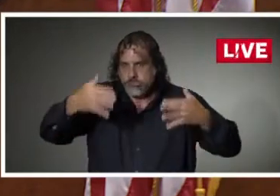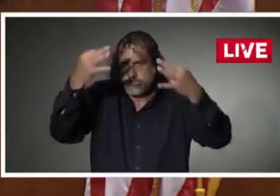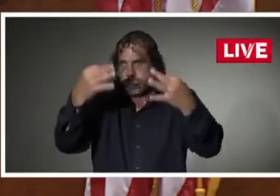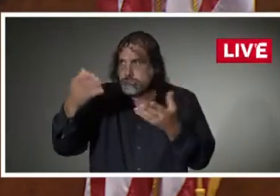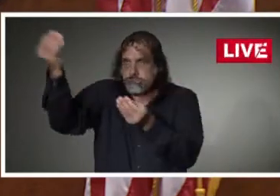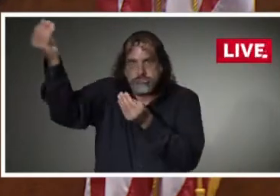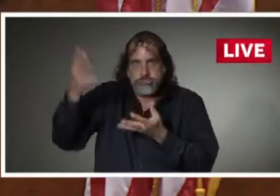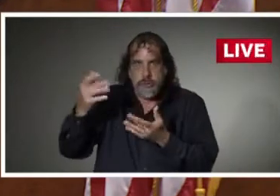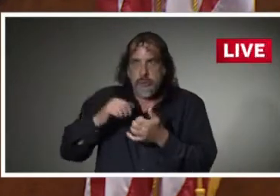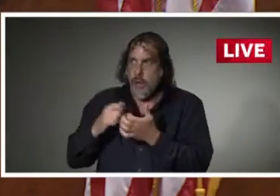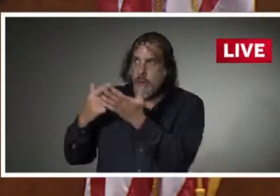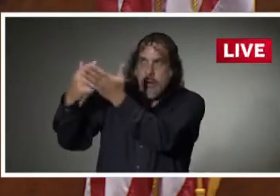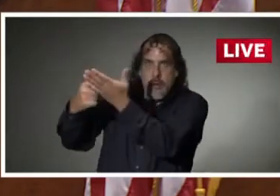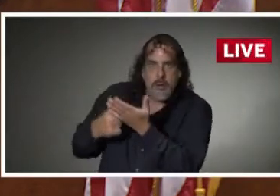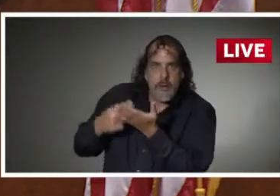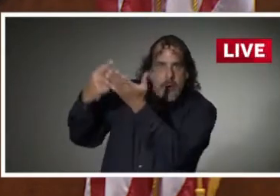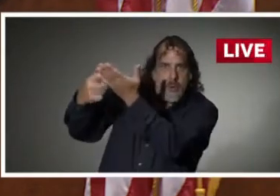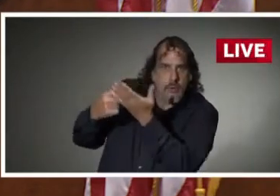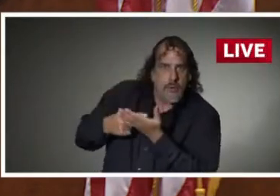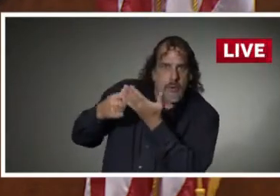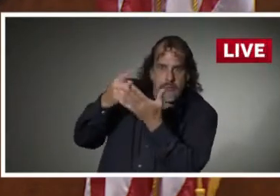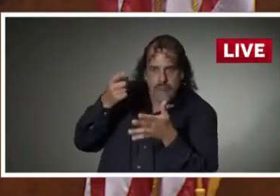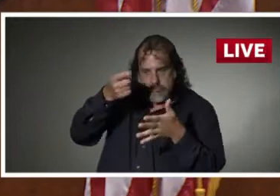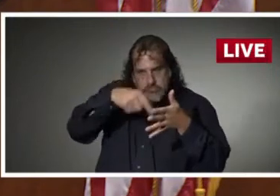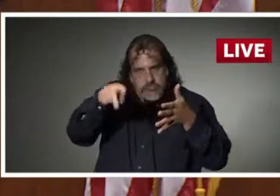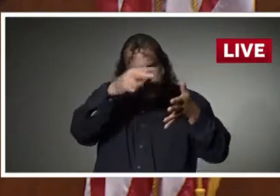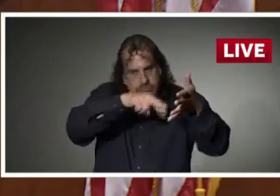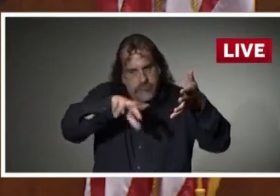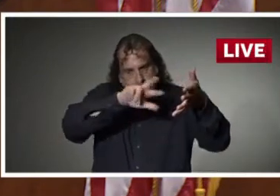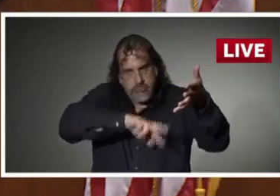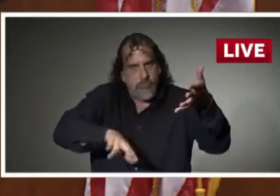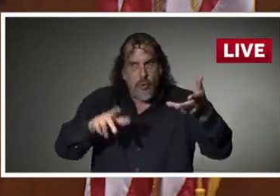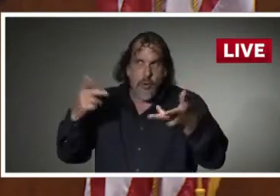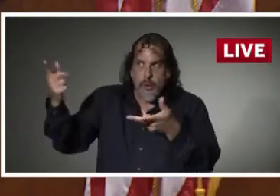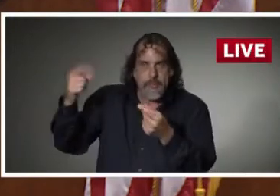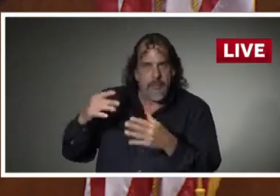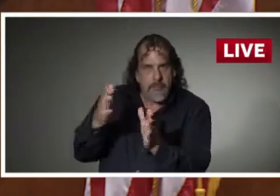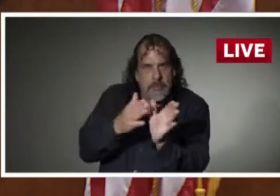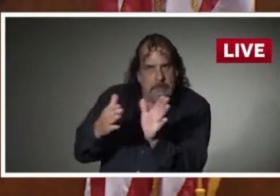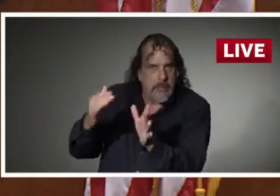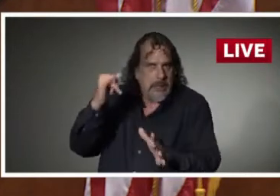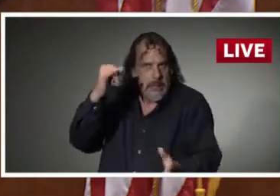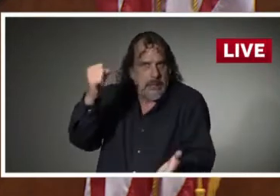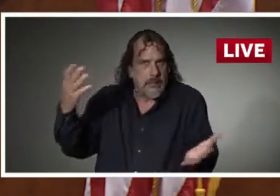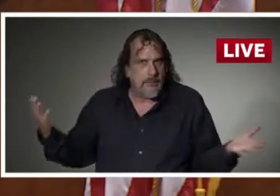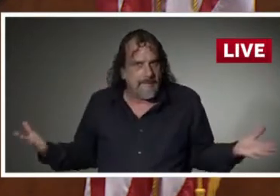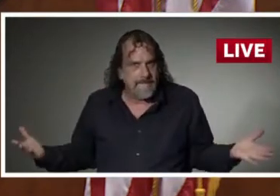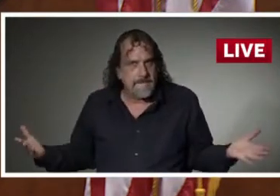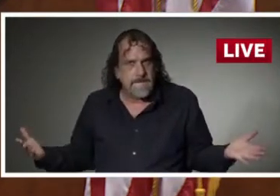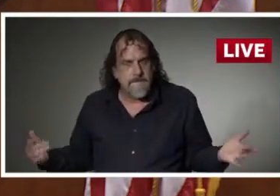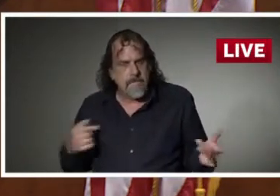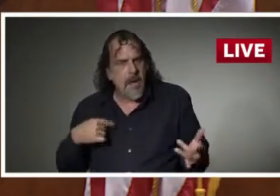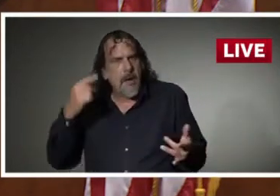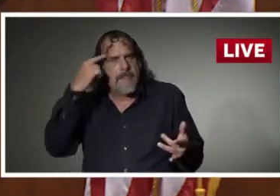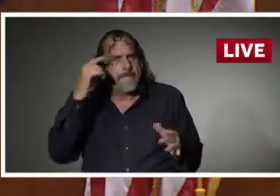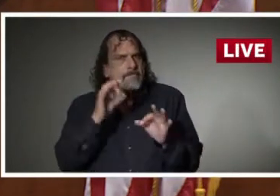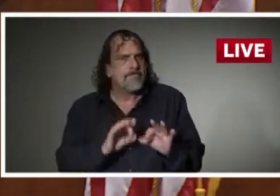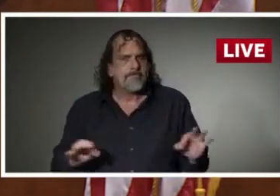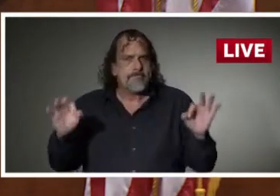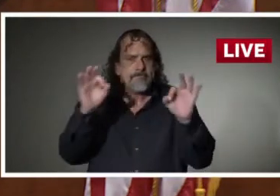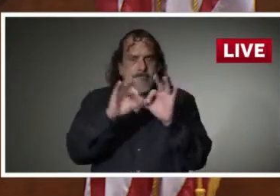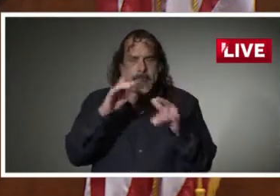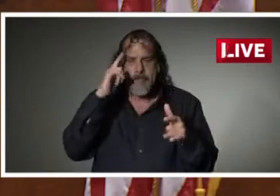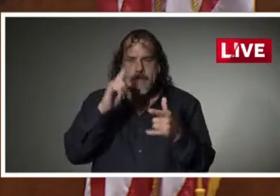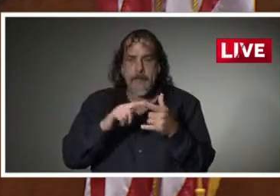and a lot of discussions to be had in the coming days and weeks with respect to that. But I think it's very important from the